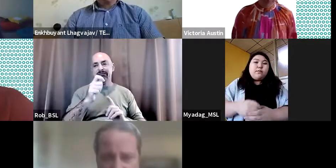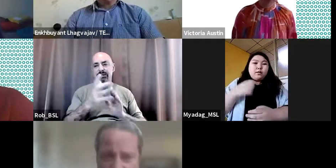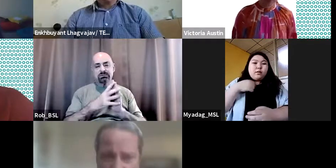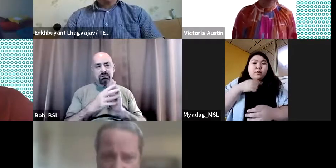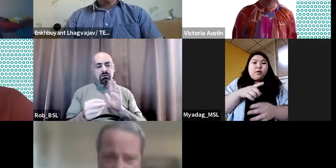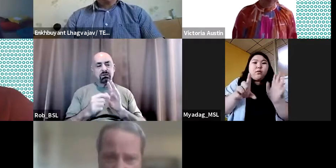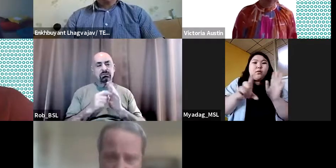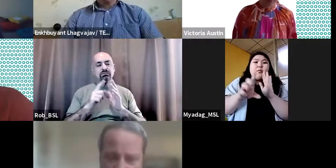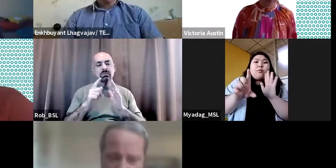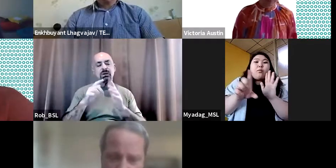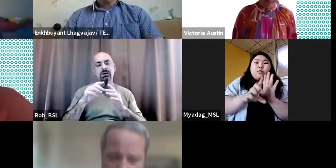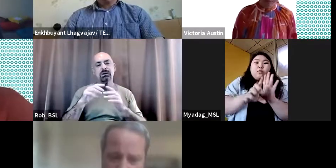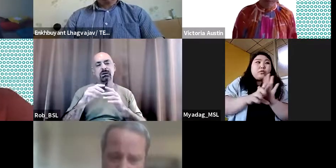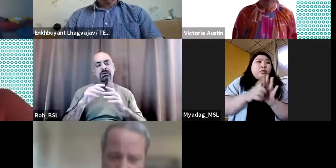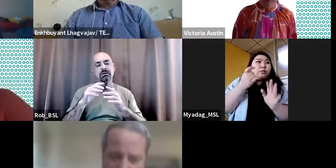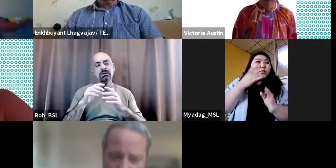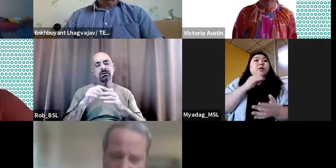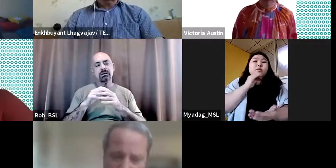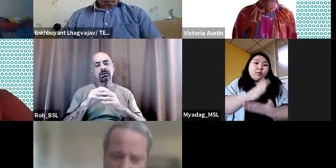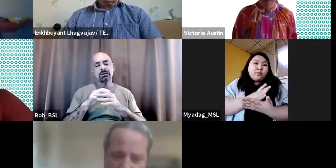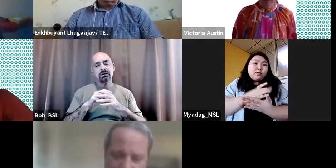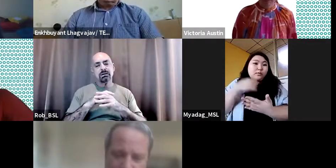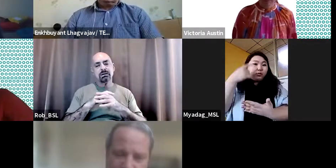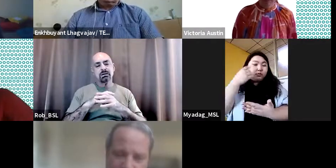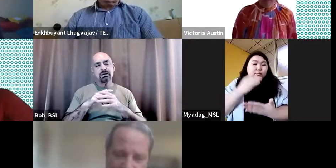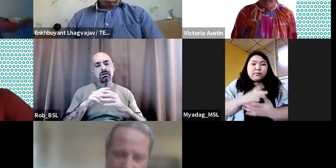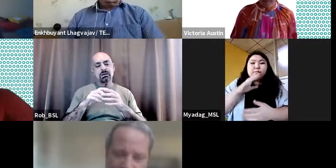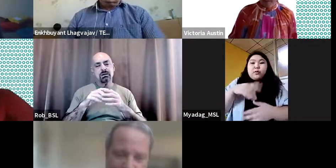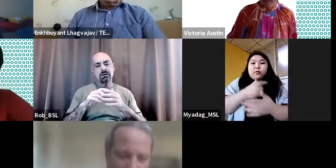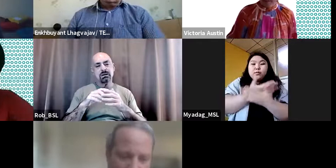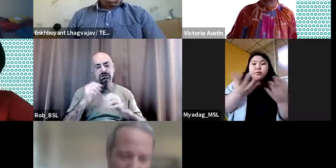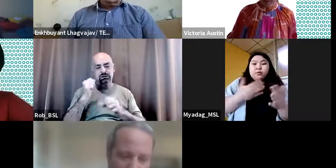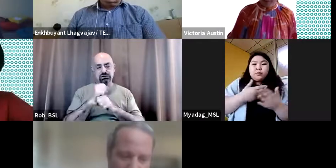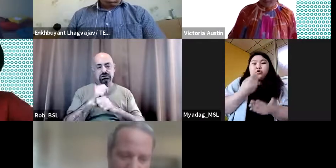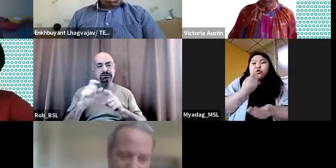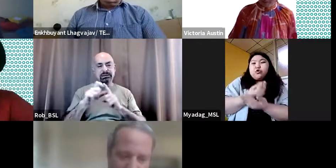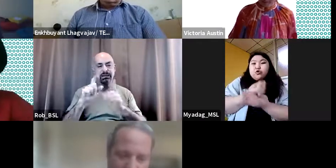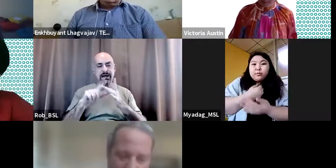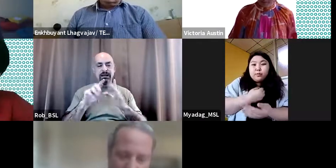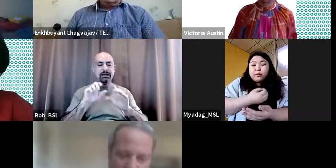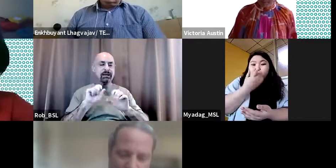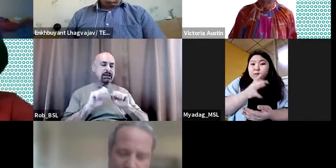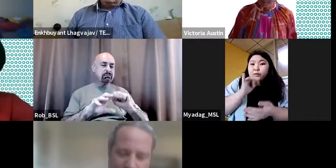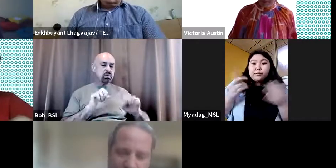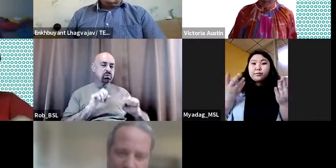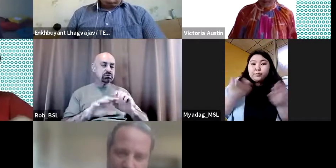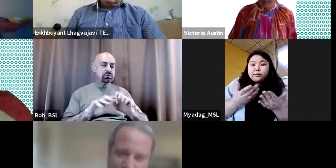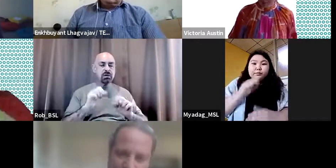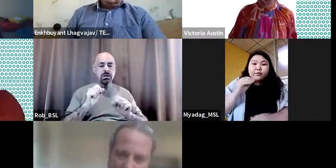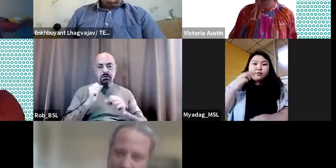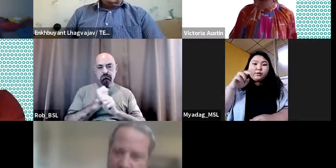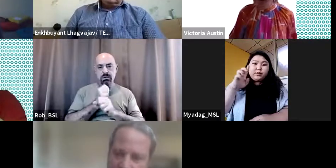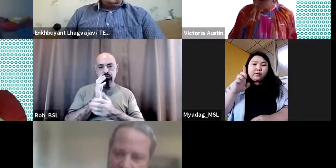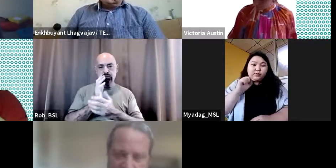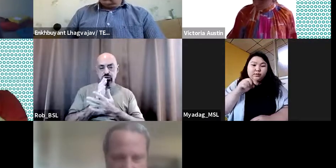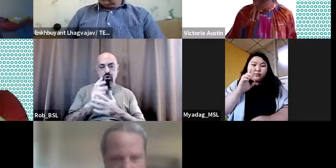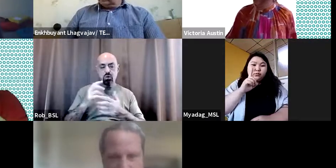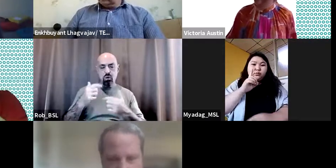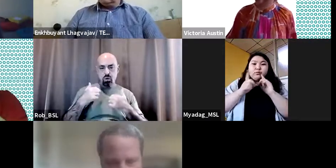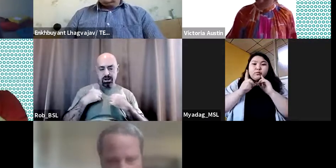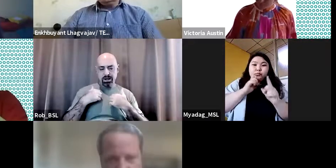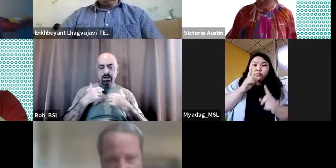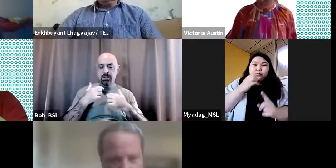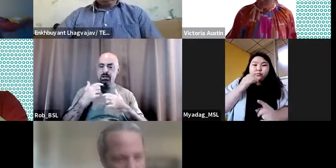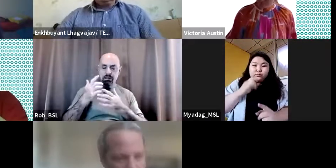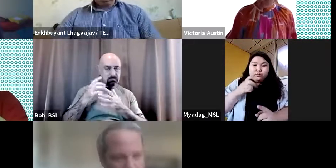the interest to have also the inputs of GDI and to make sure that we enforce the standard